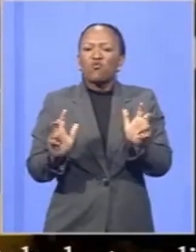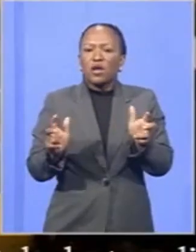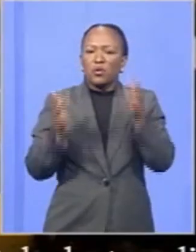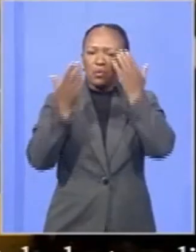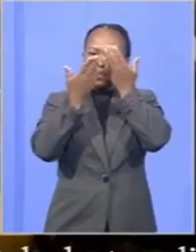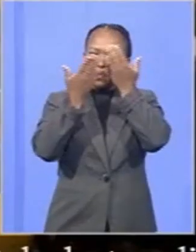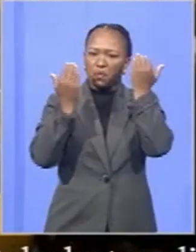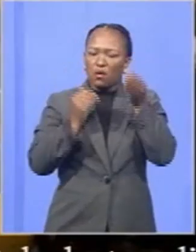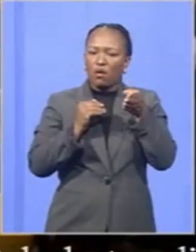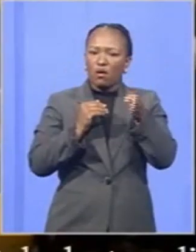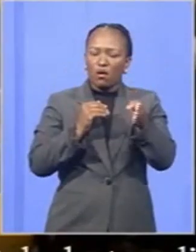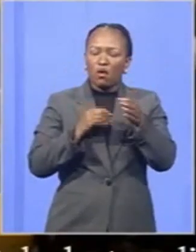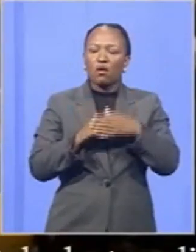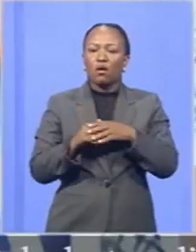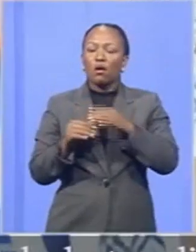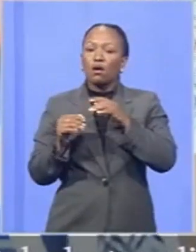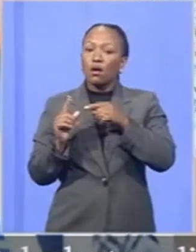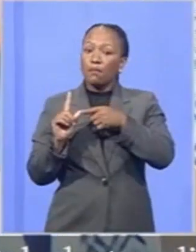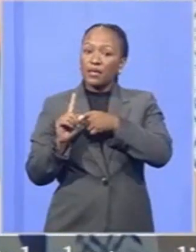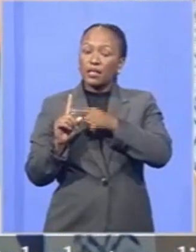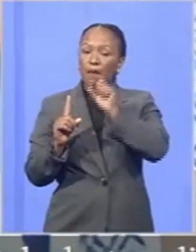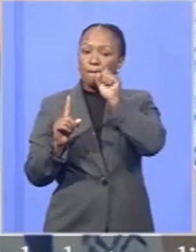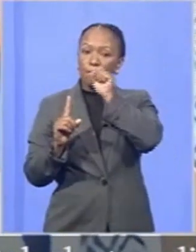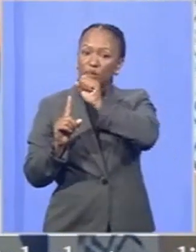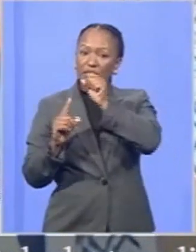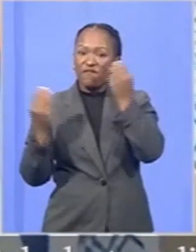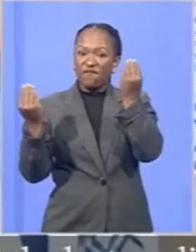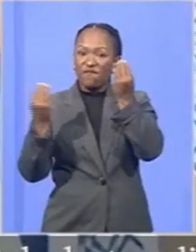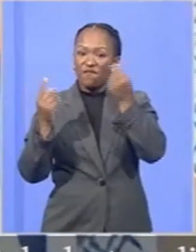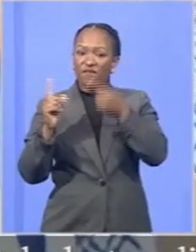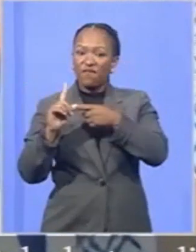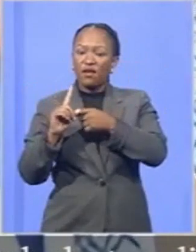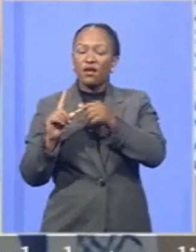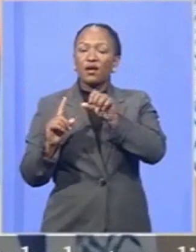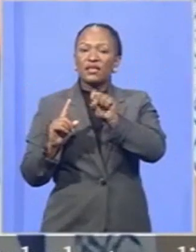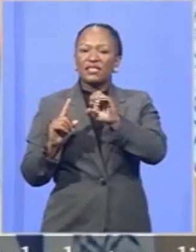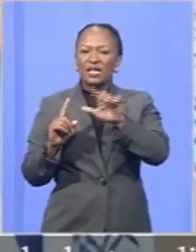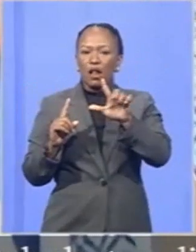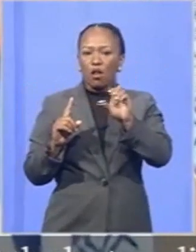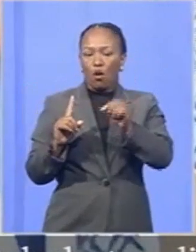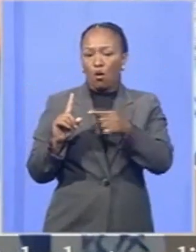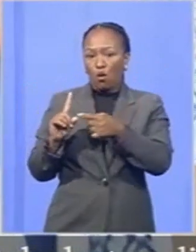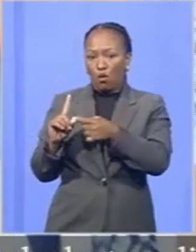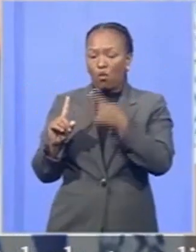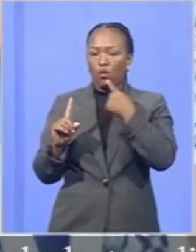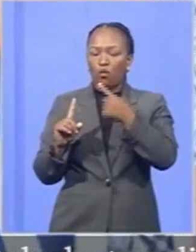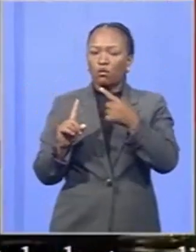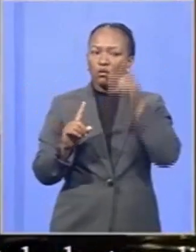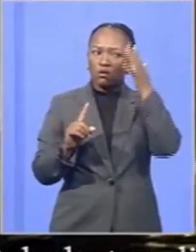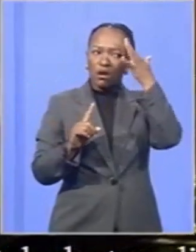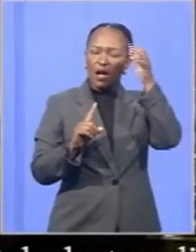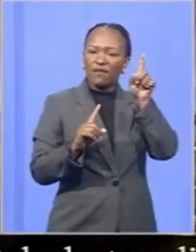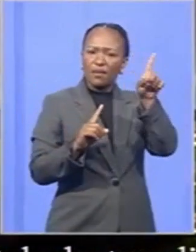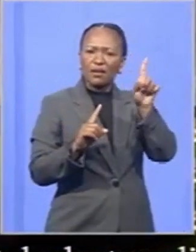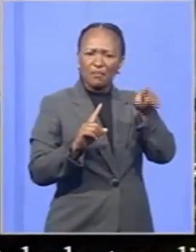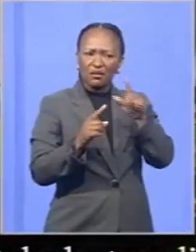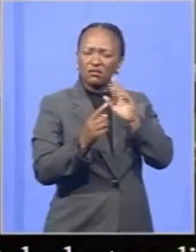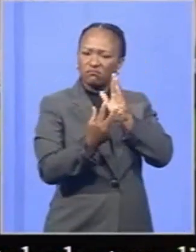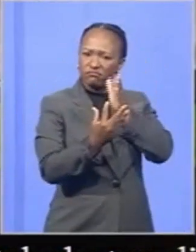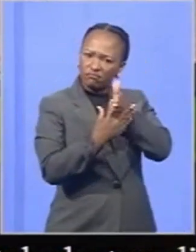leng Sibini ibile hape e le mohlahisi wa mmino Sello Chiko Twala o re mmuso o lokela ho kena dipakeng